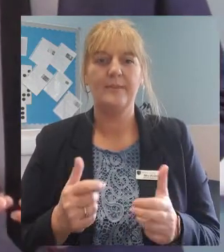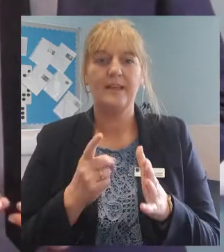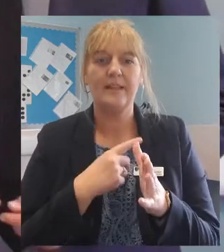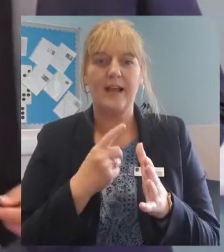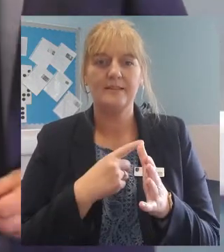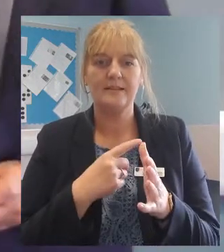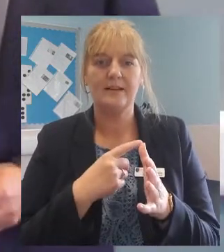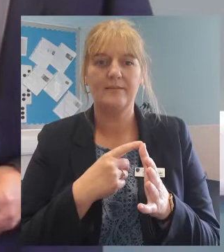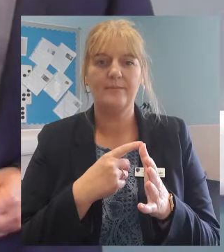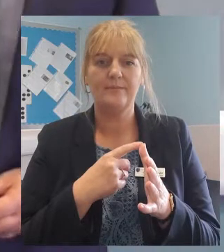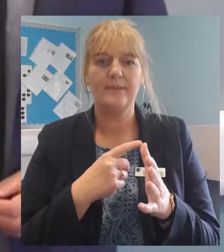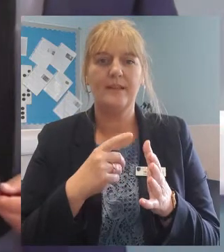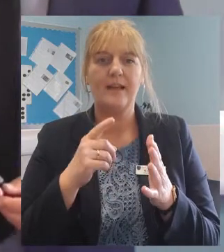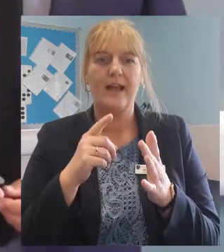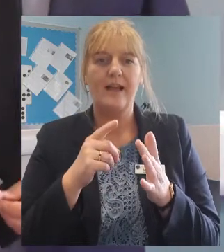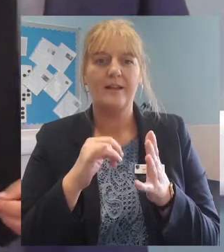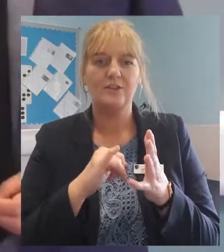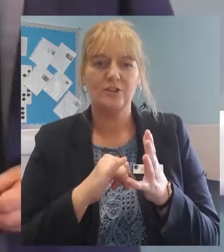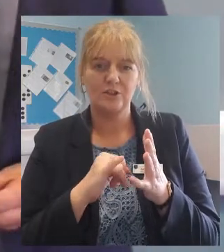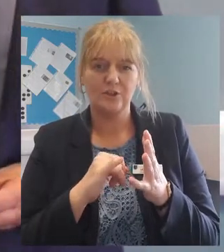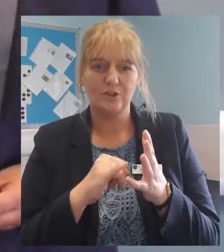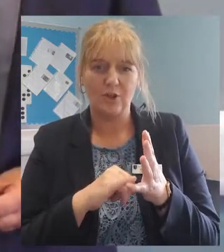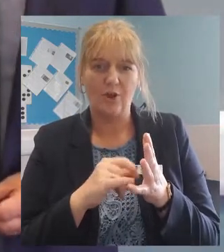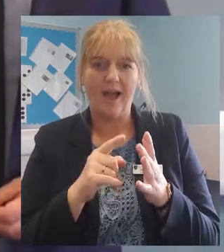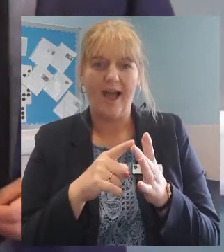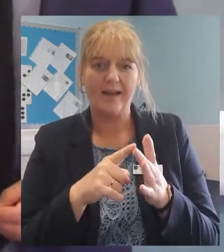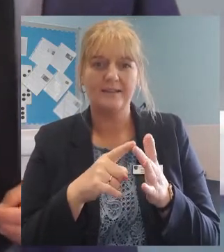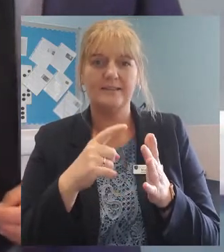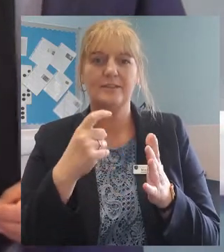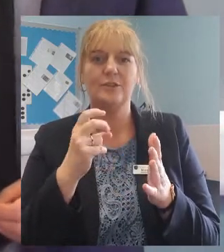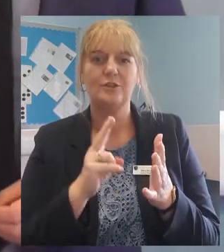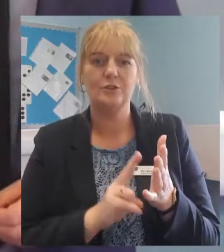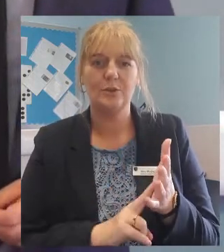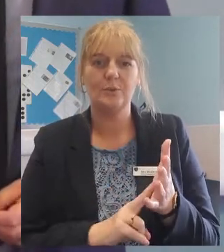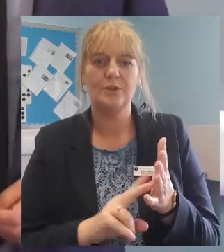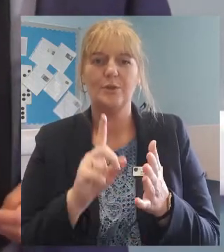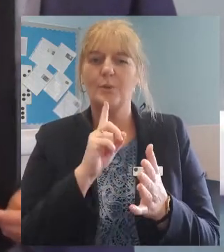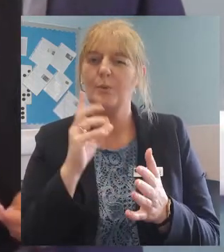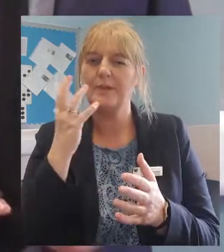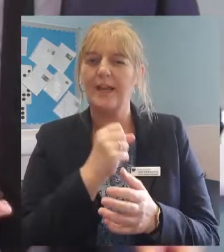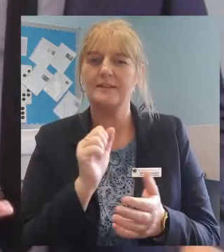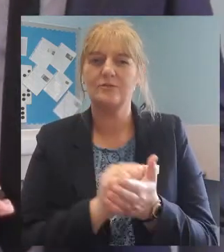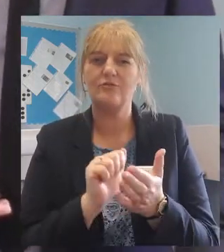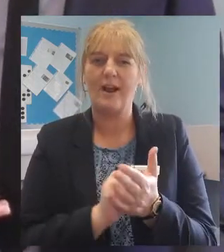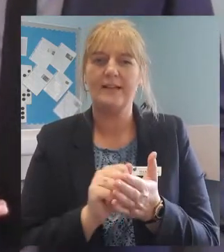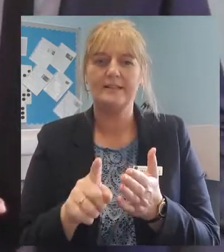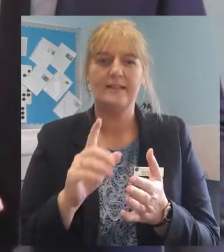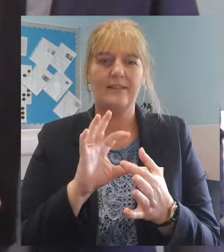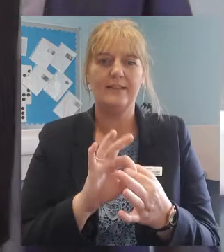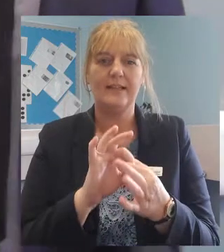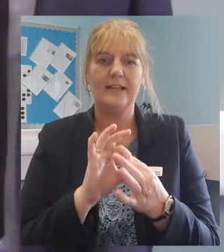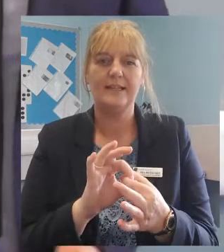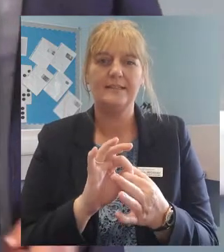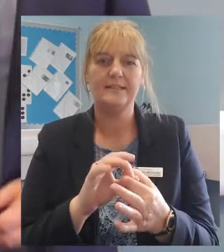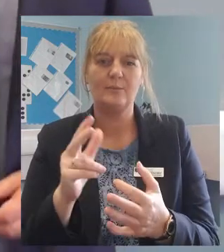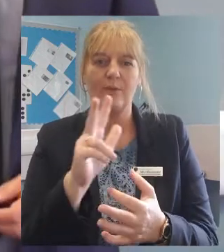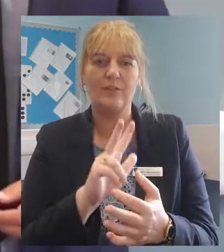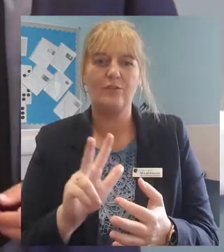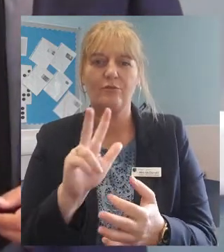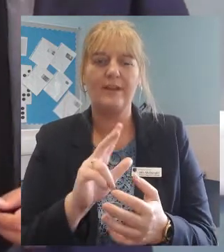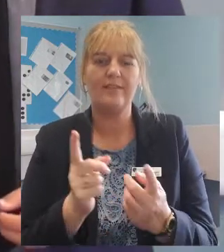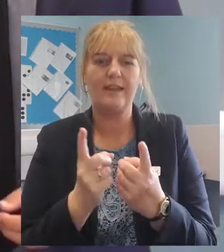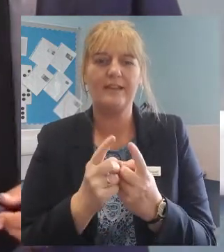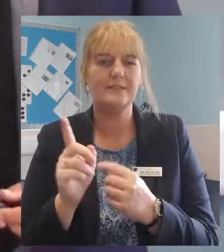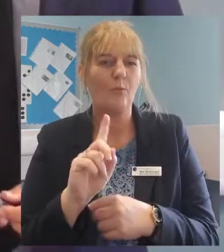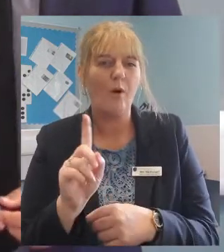So the answer, of course, is Sir Isaac Newton. I wonder how many of you knew that and got the answer correct. So what are the links